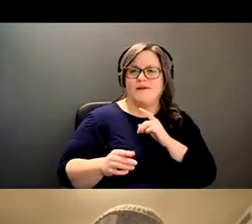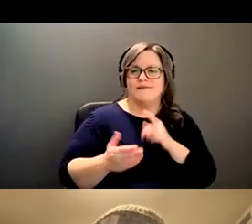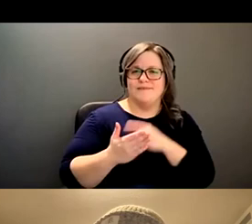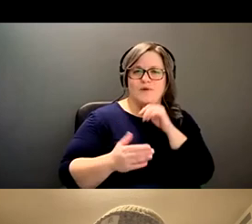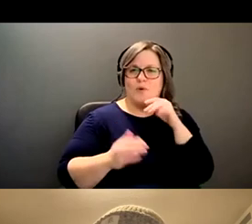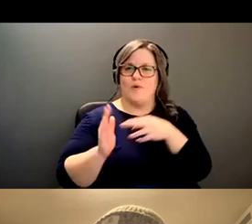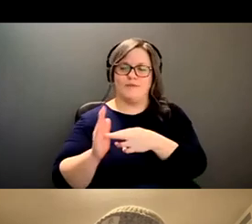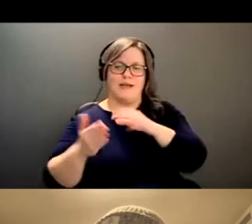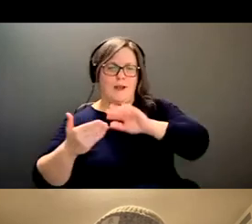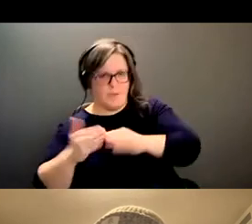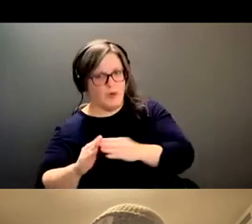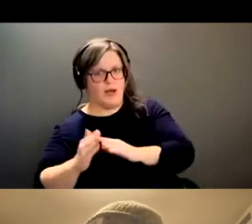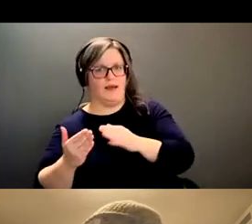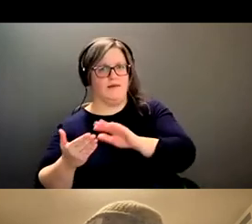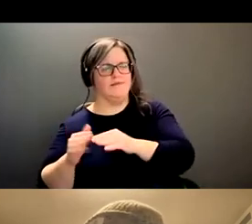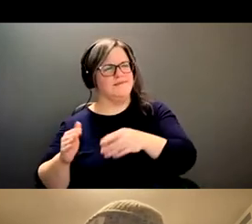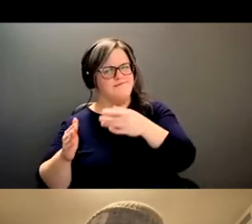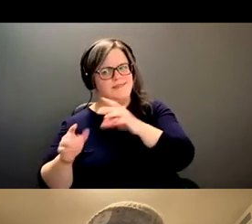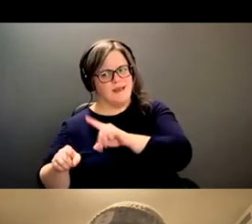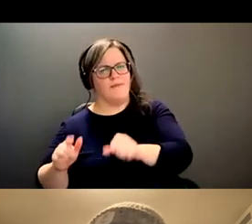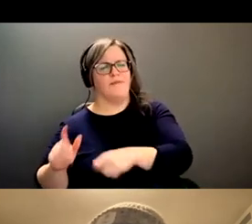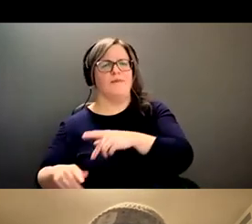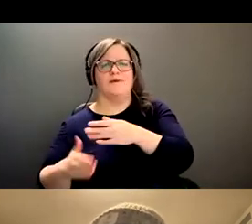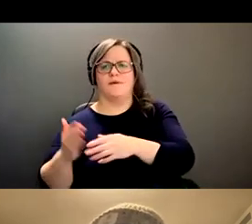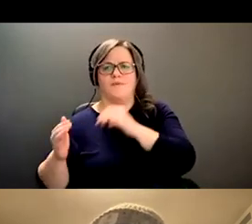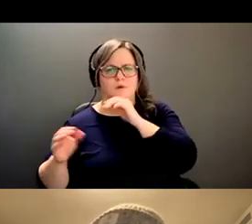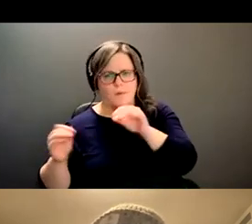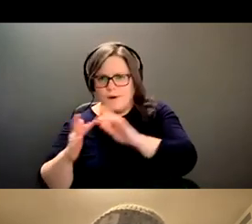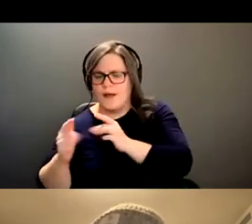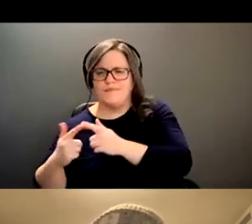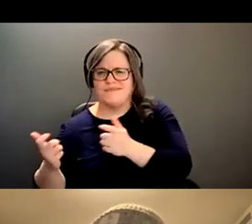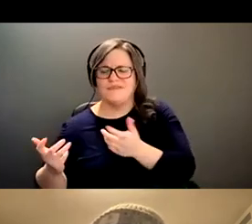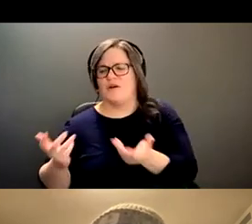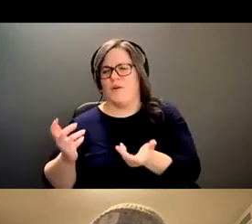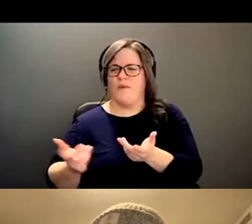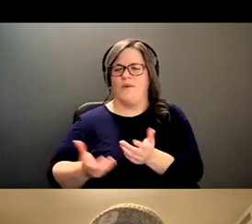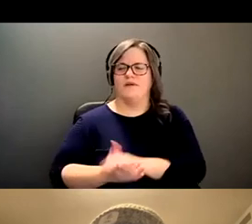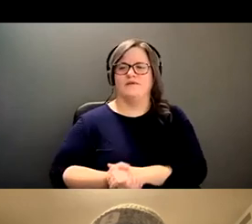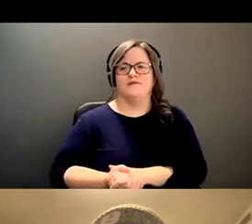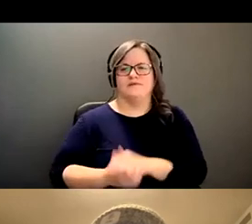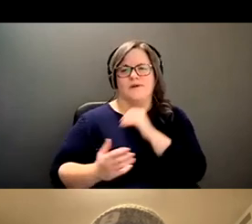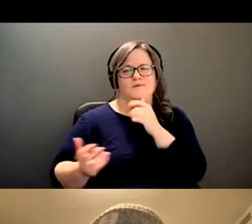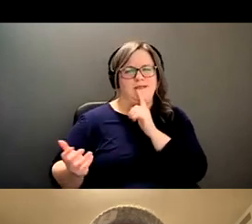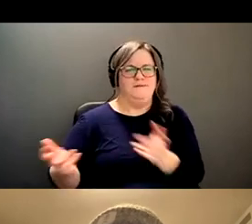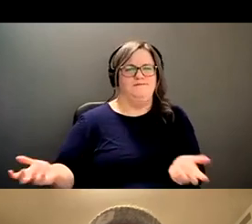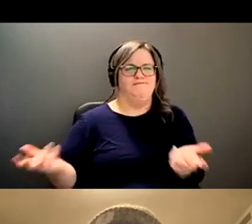and there's such a maybe a stretch every now and again.